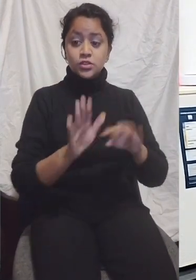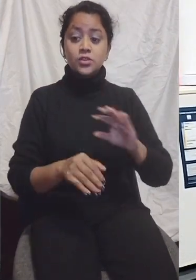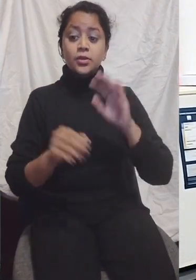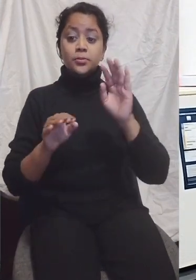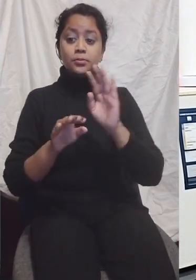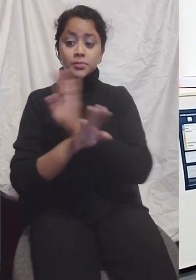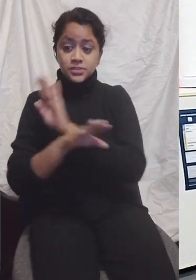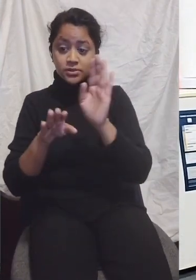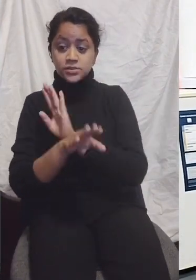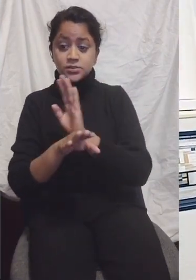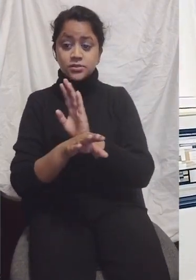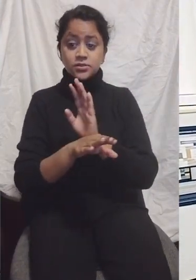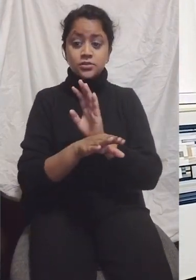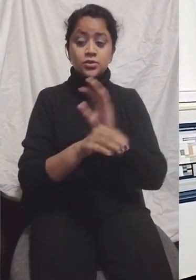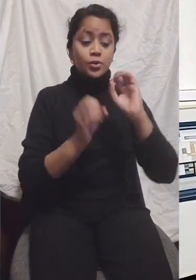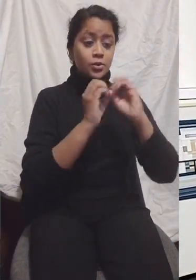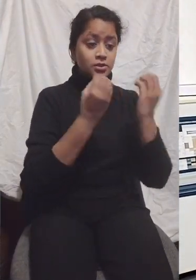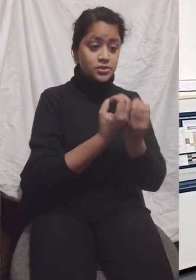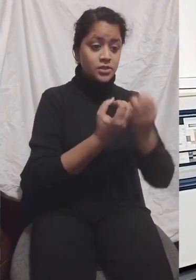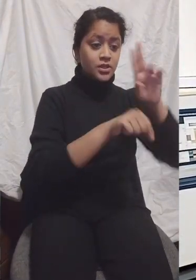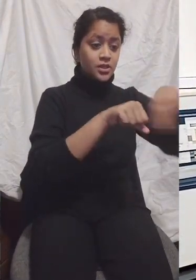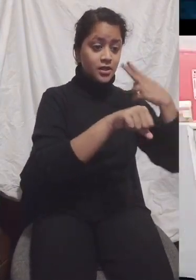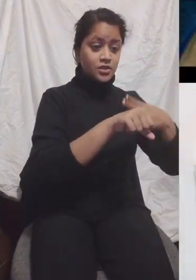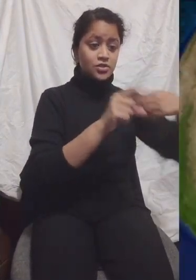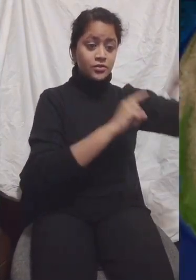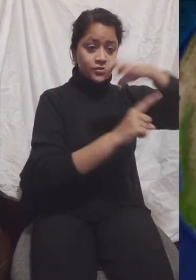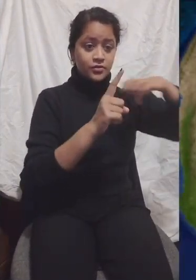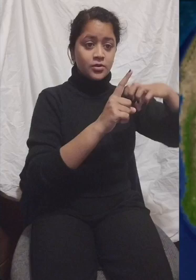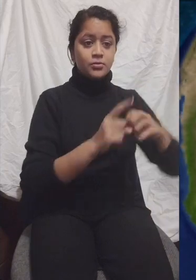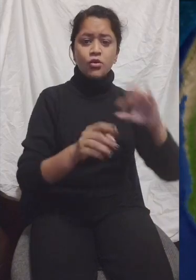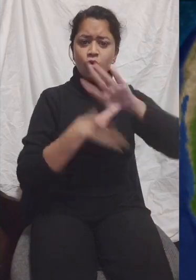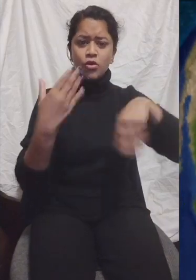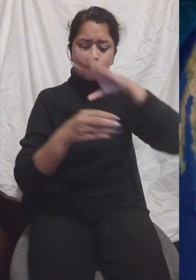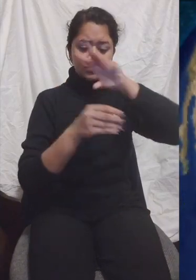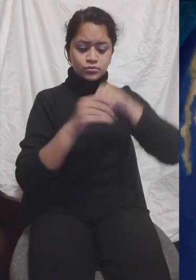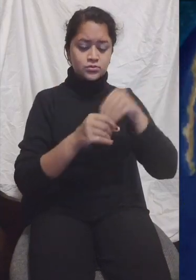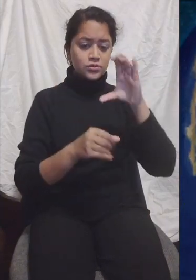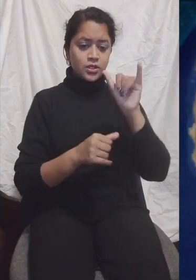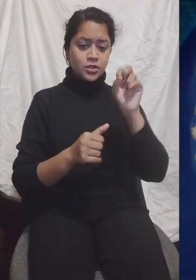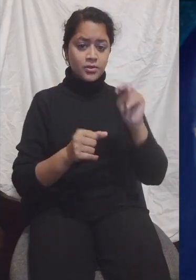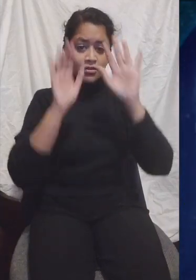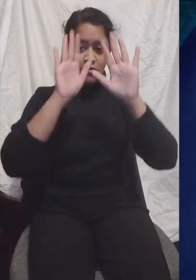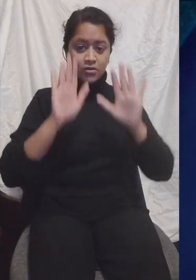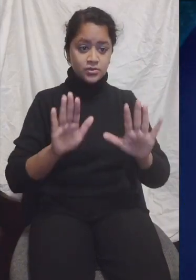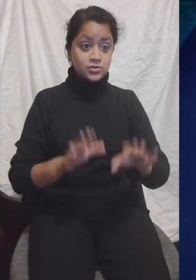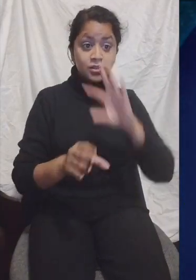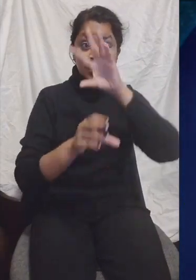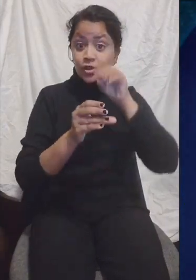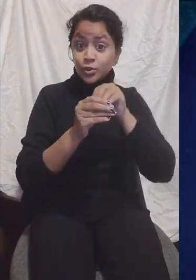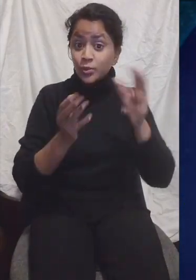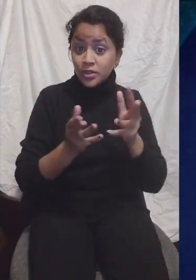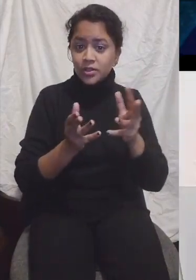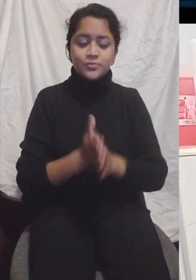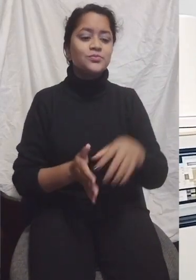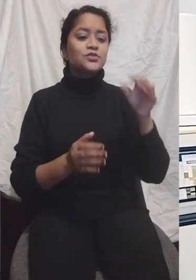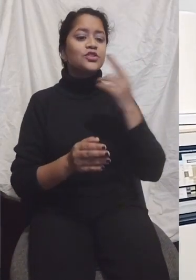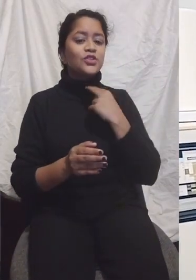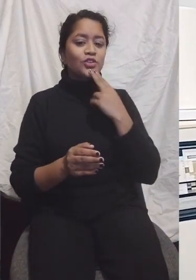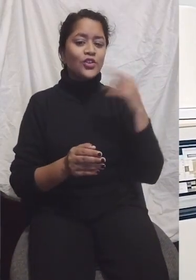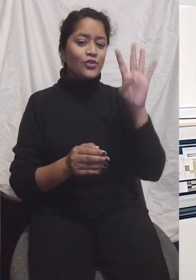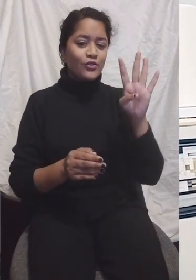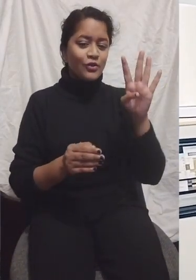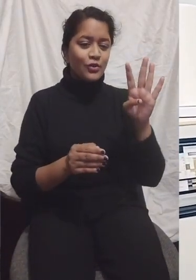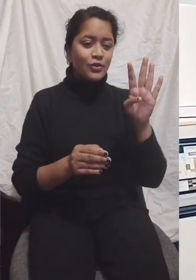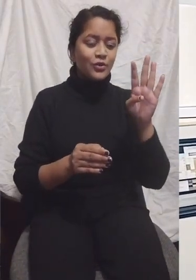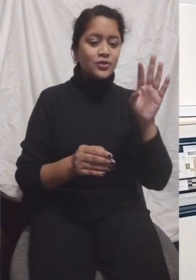our natural environment and all the things that make Cayman so awesome, including